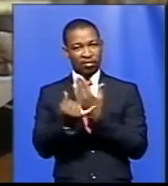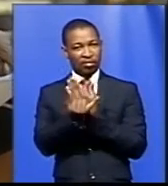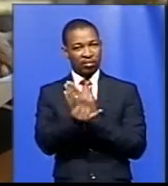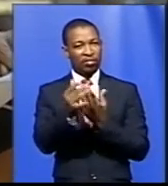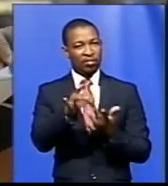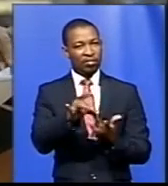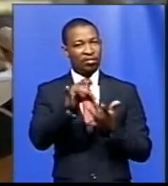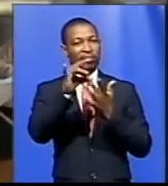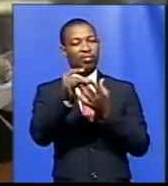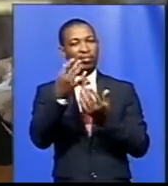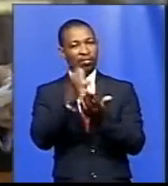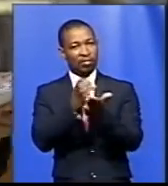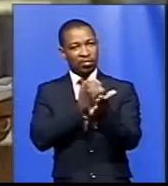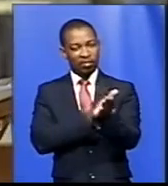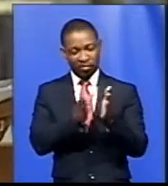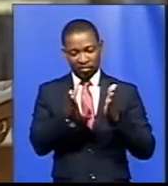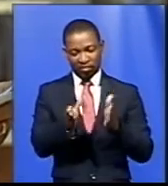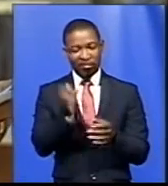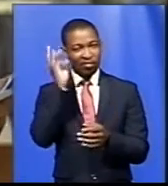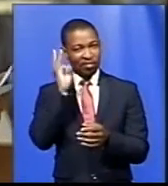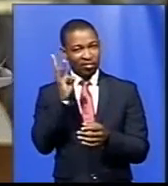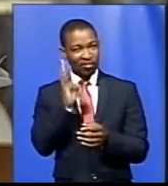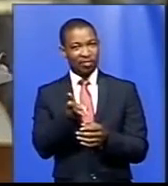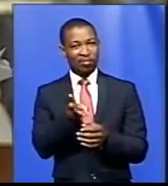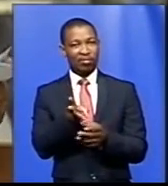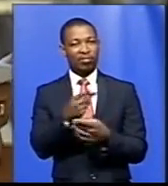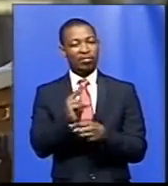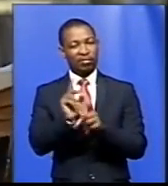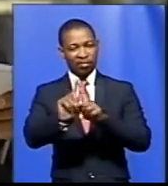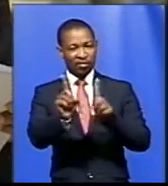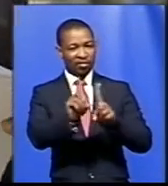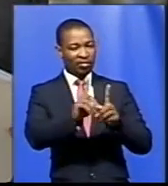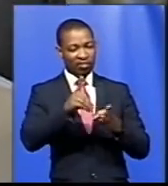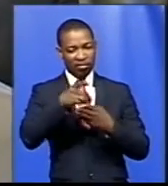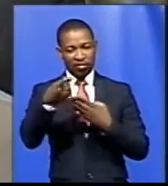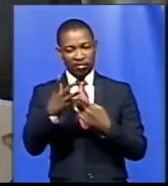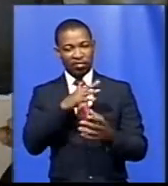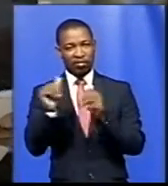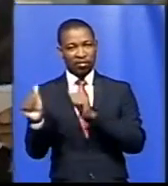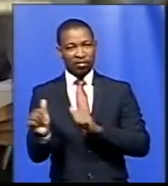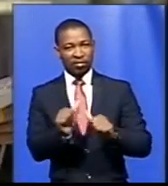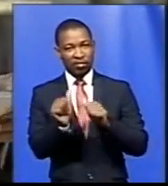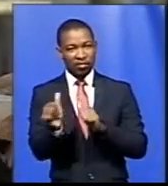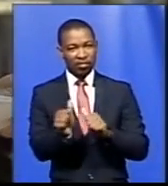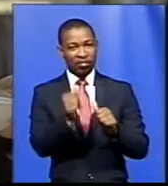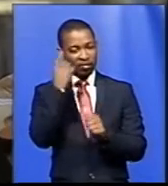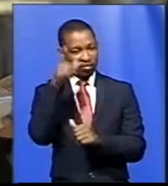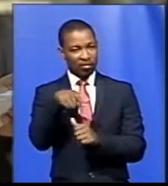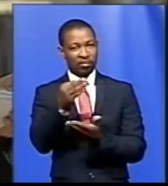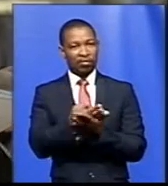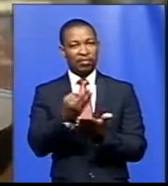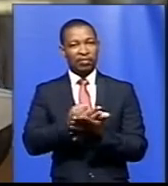particular through contractors who will be undertaking the various projects and activities planned for this financial